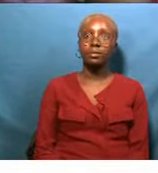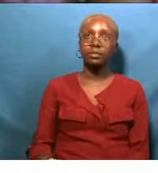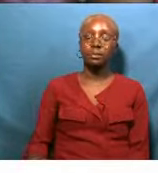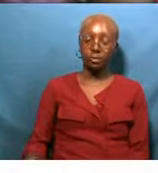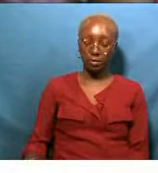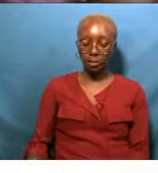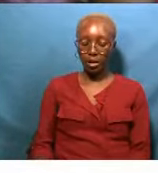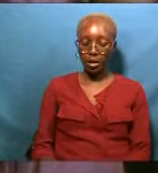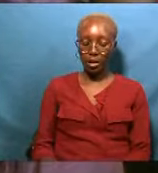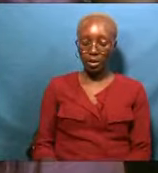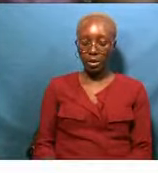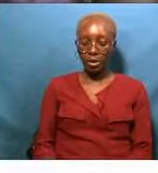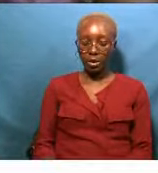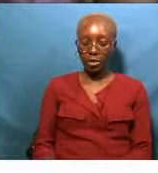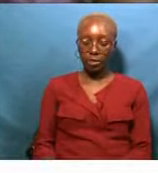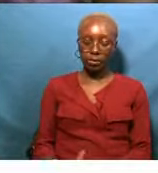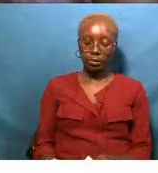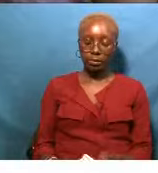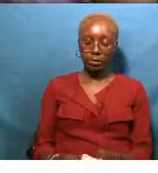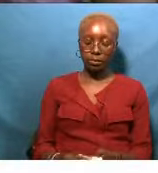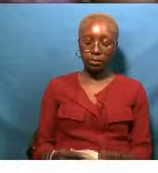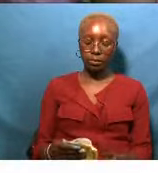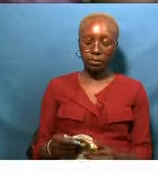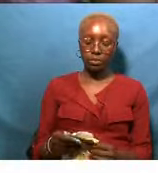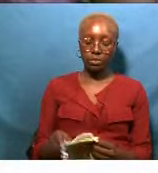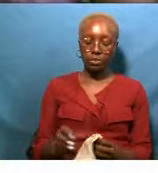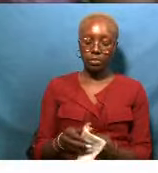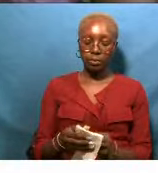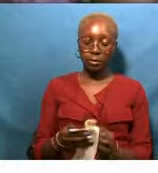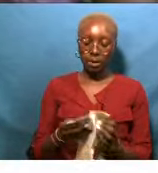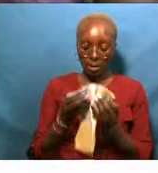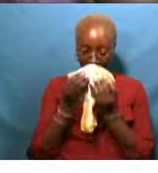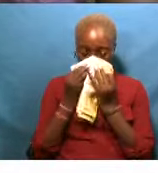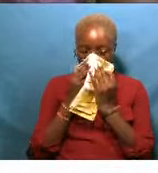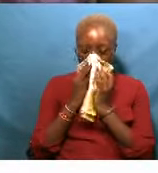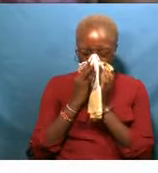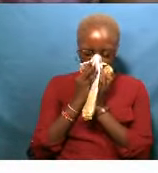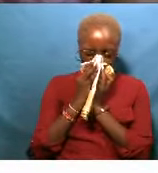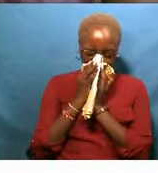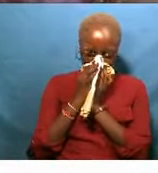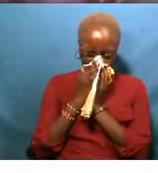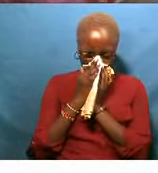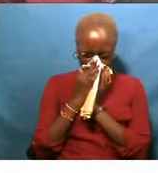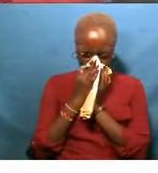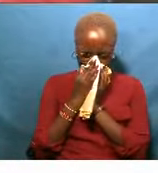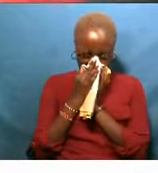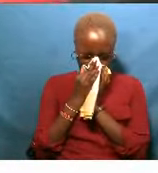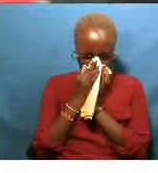Oh,